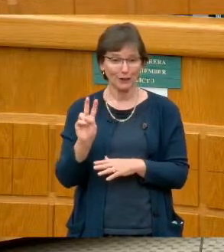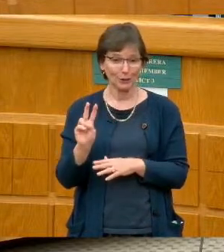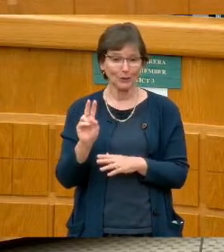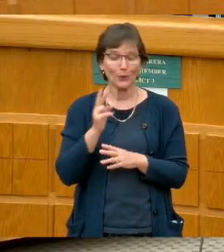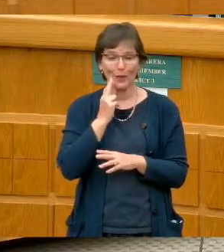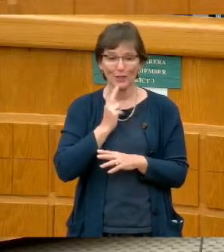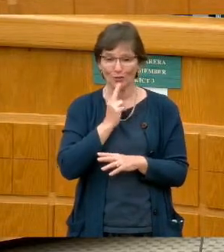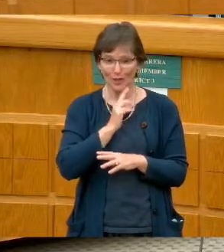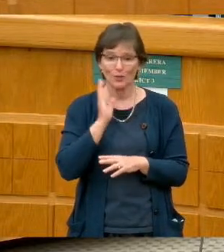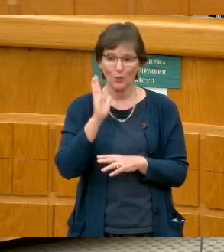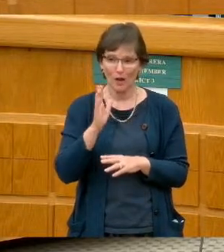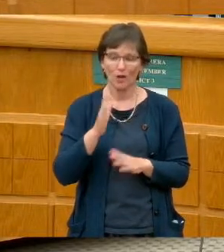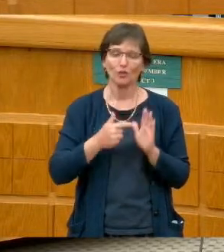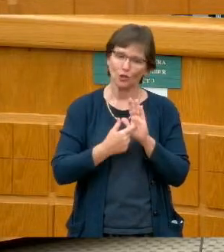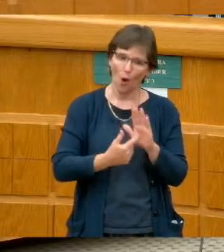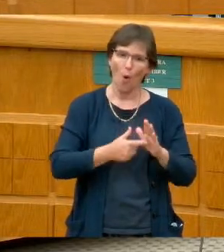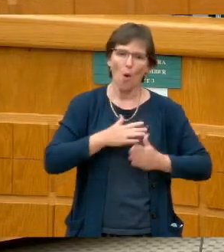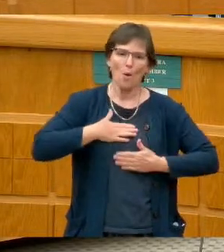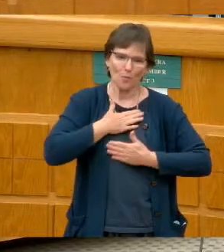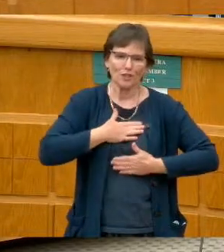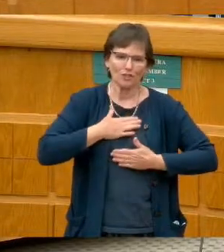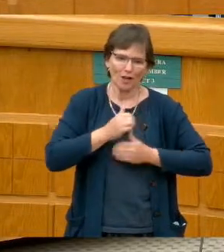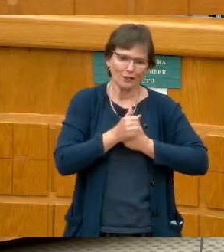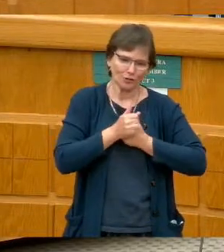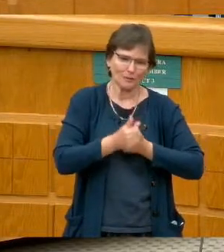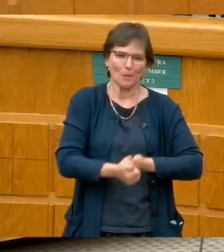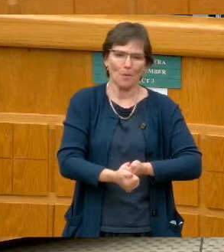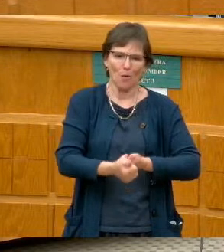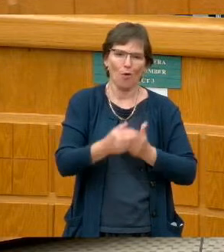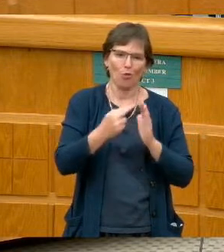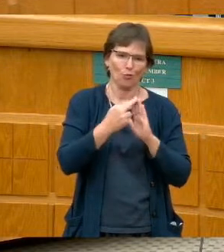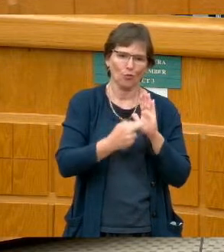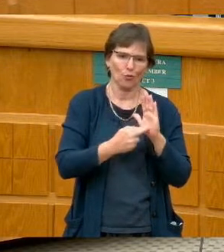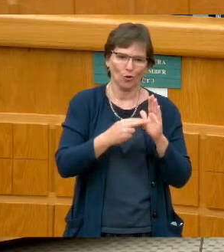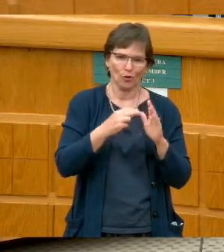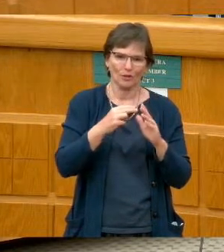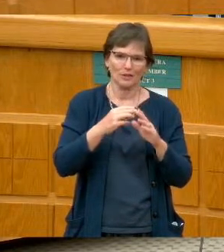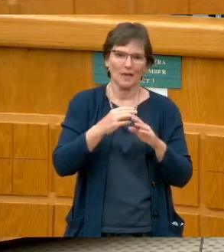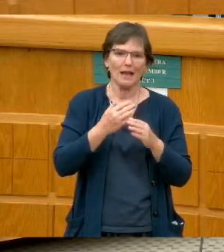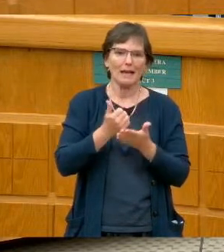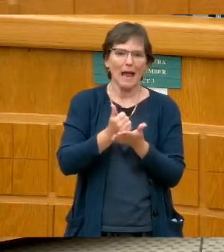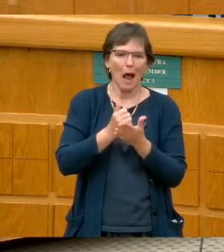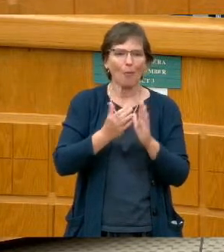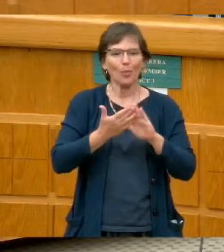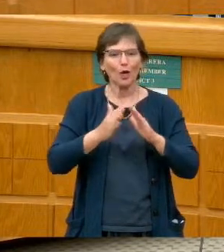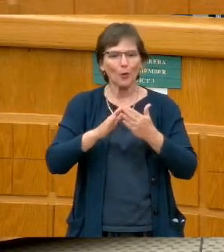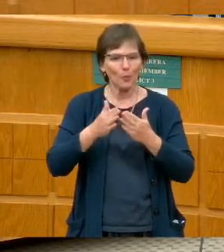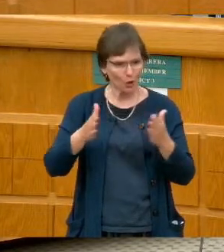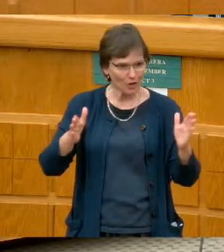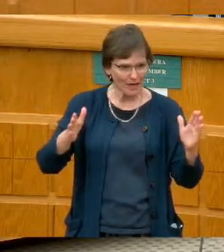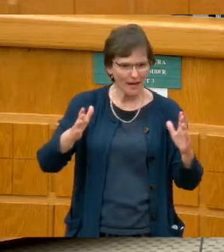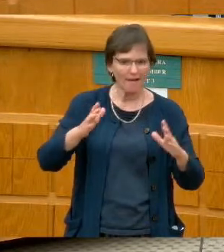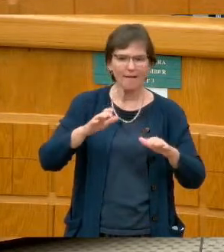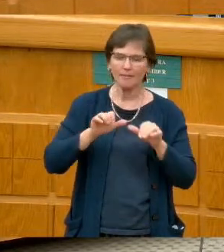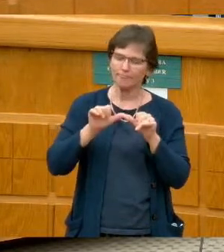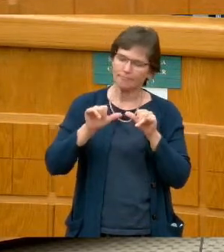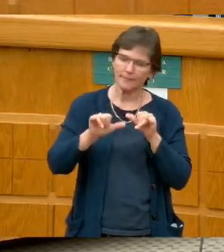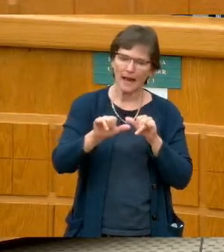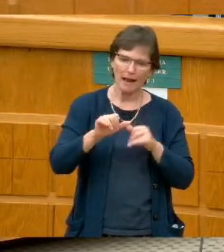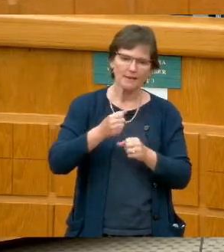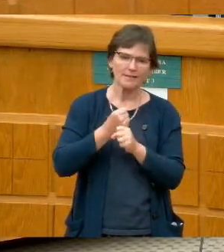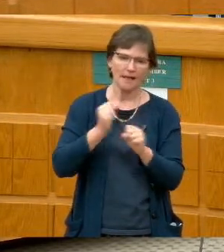our appreciation to them in being in compliance and helping our community stay safe. And we would encourage you